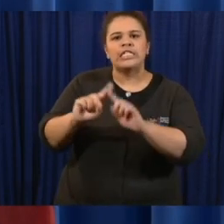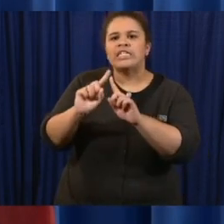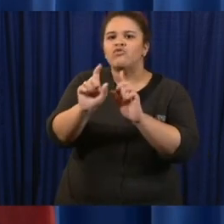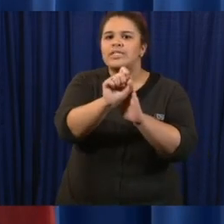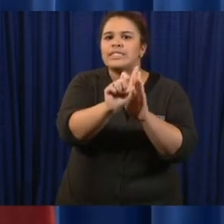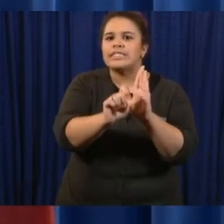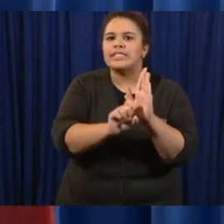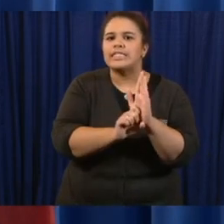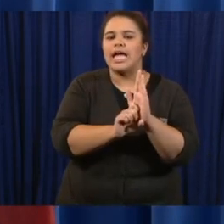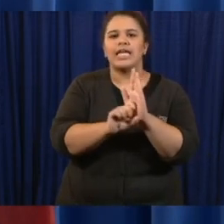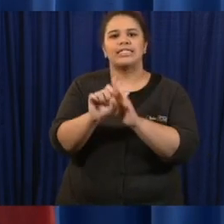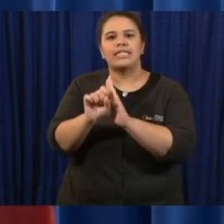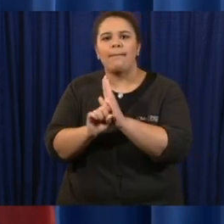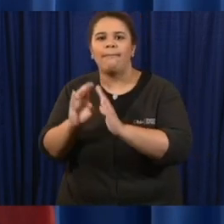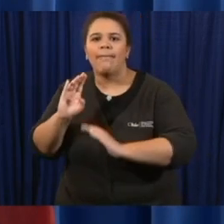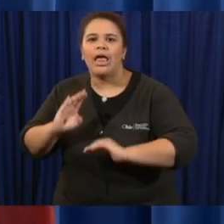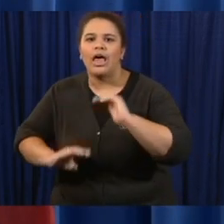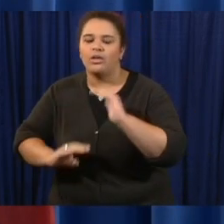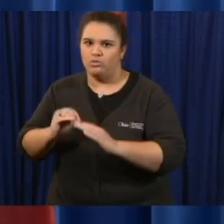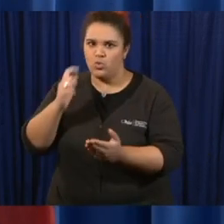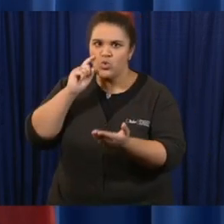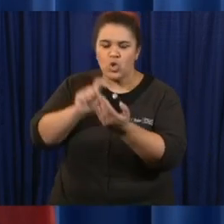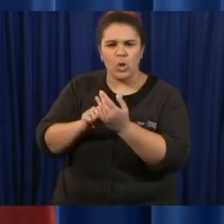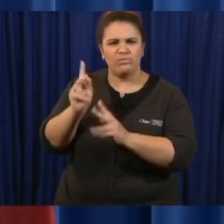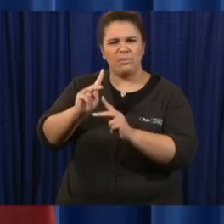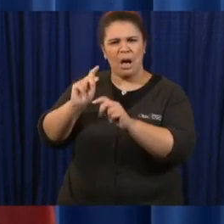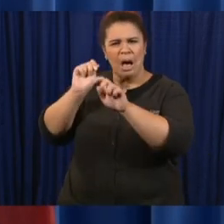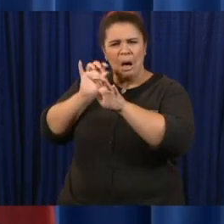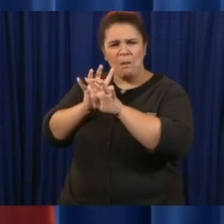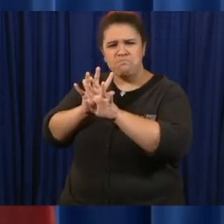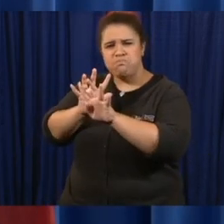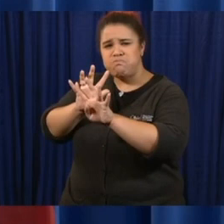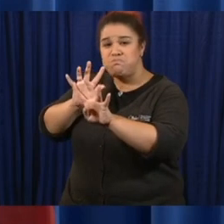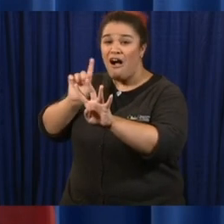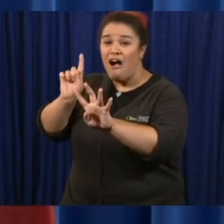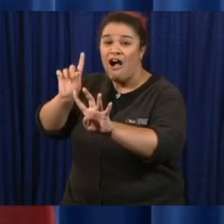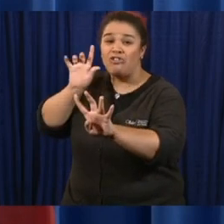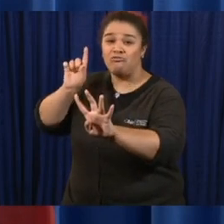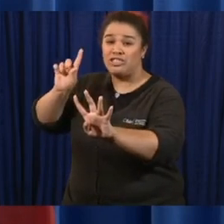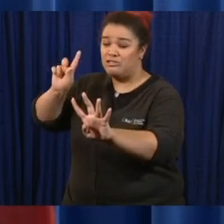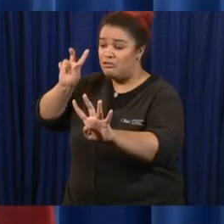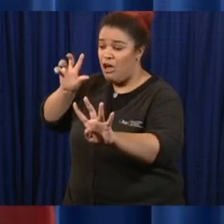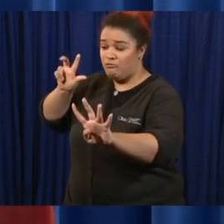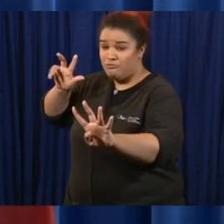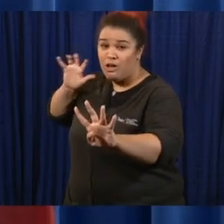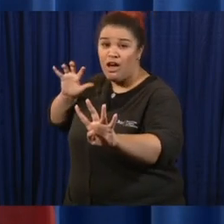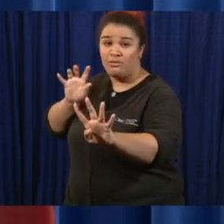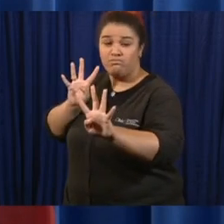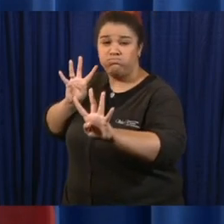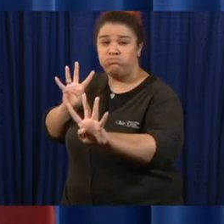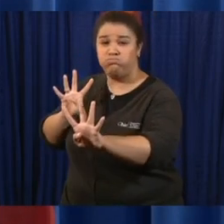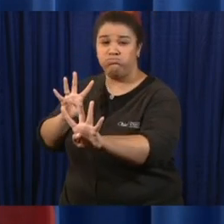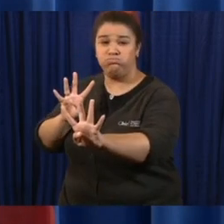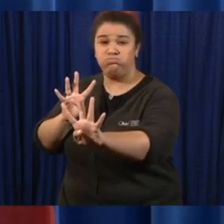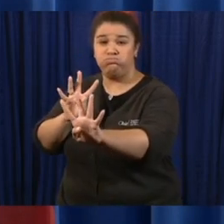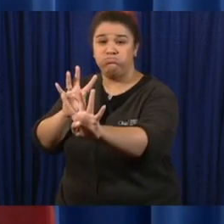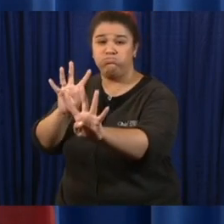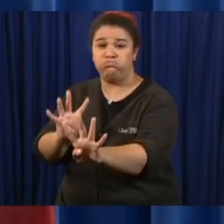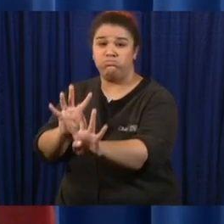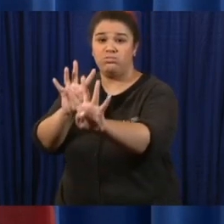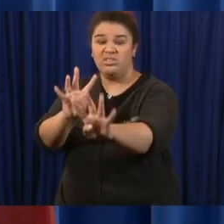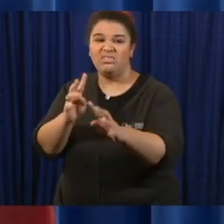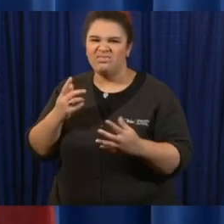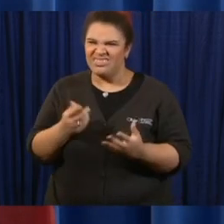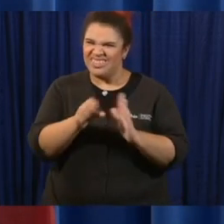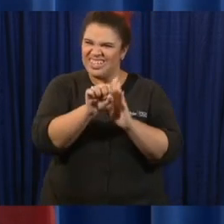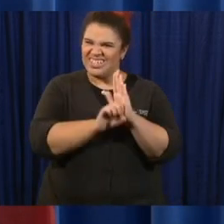get into the building safely while swimming upstream in a crowd of hundreds and hundreds of people. The people are chanting things like freedom